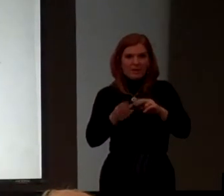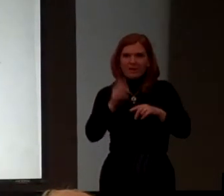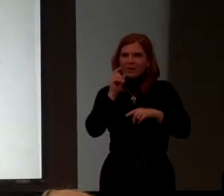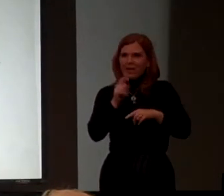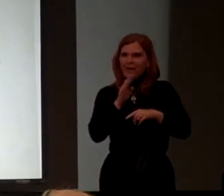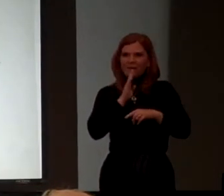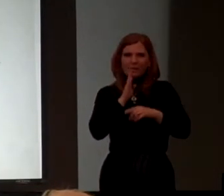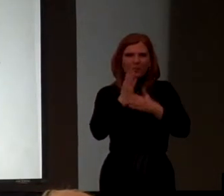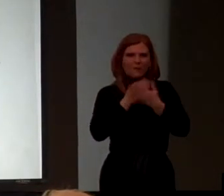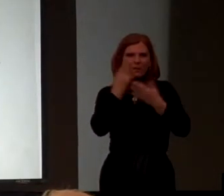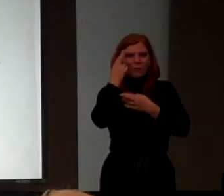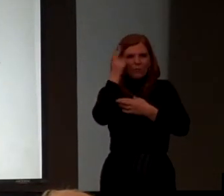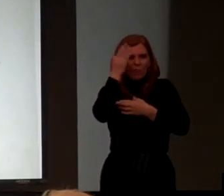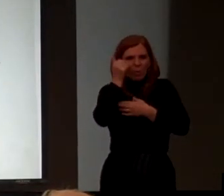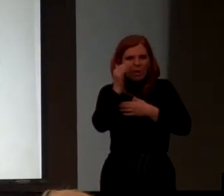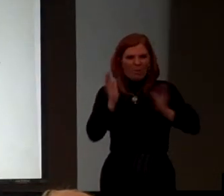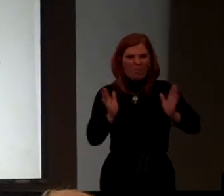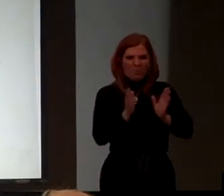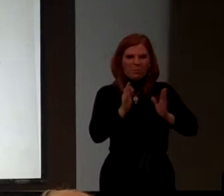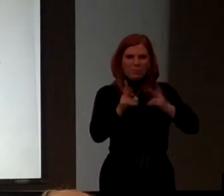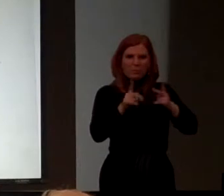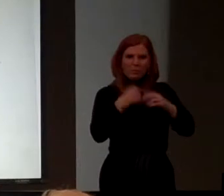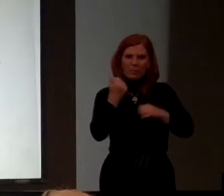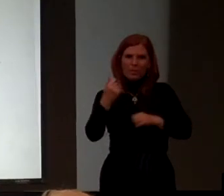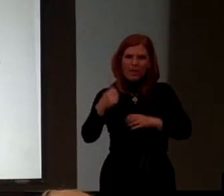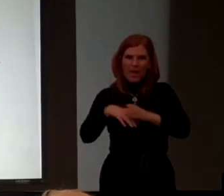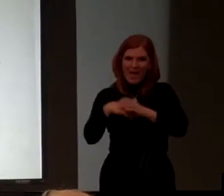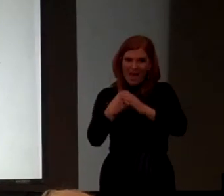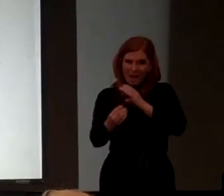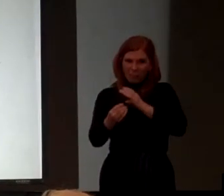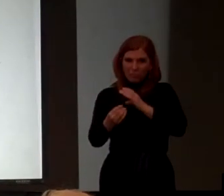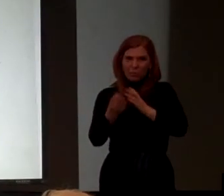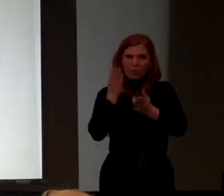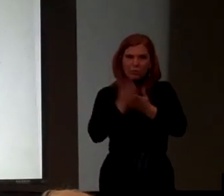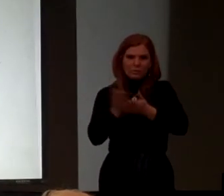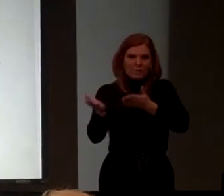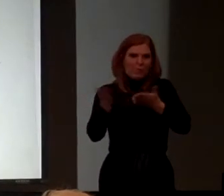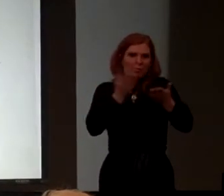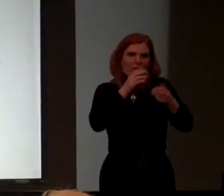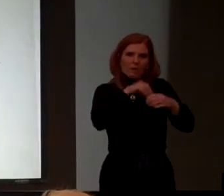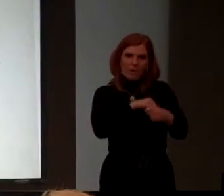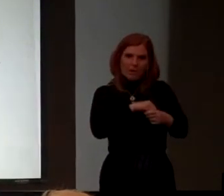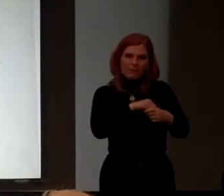there have to be some reasons that push people out or stop bringing them in.